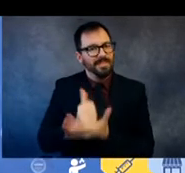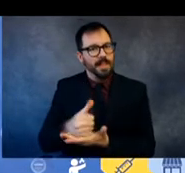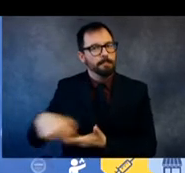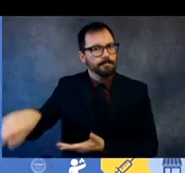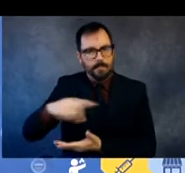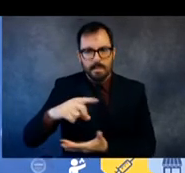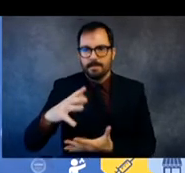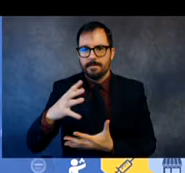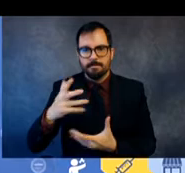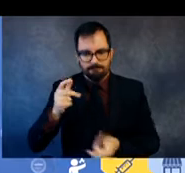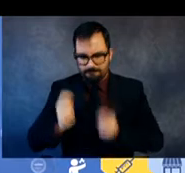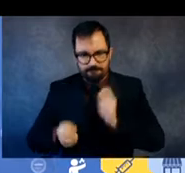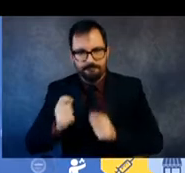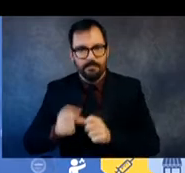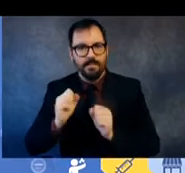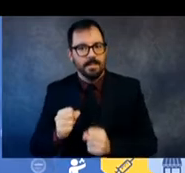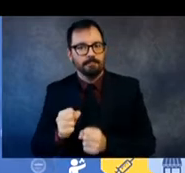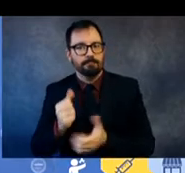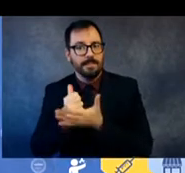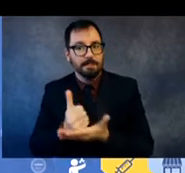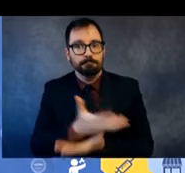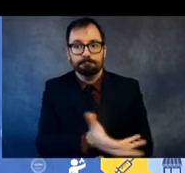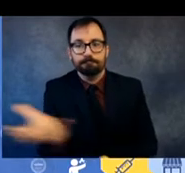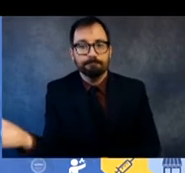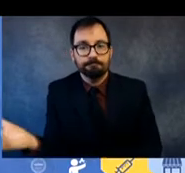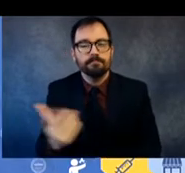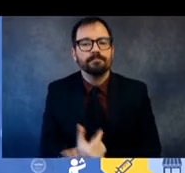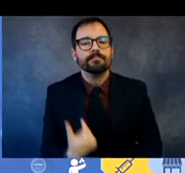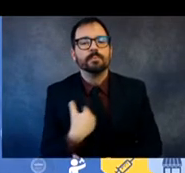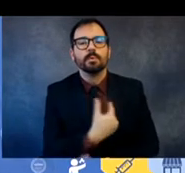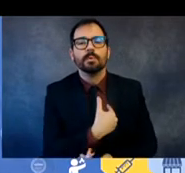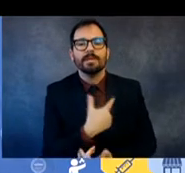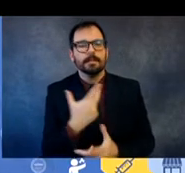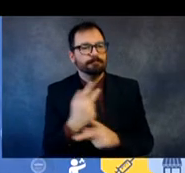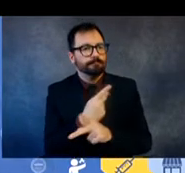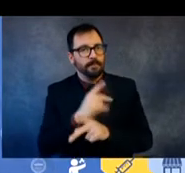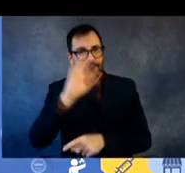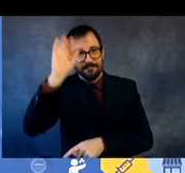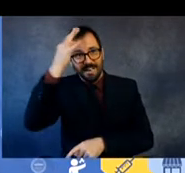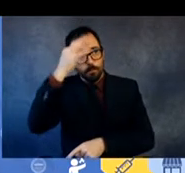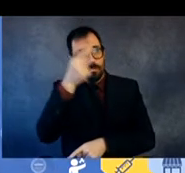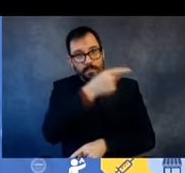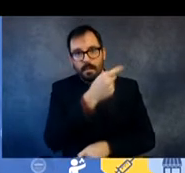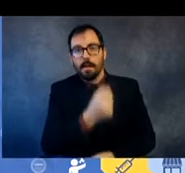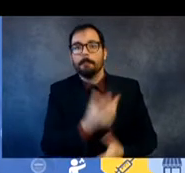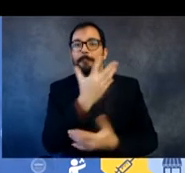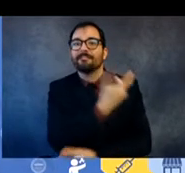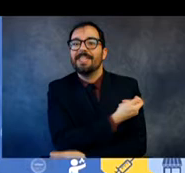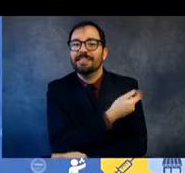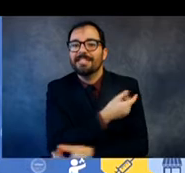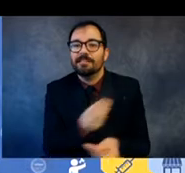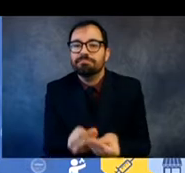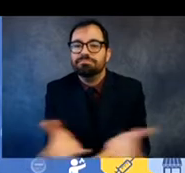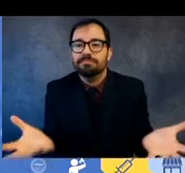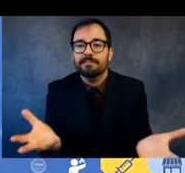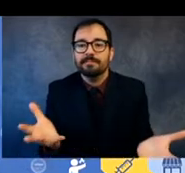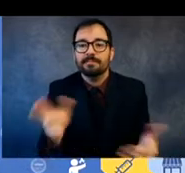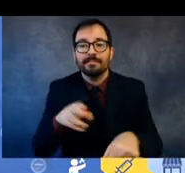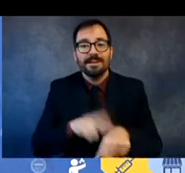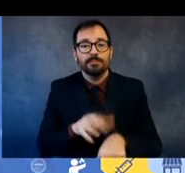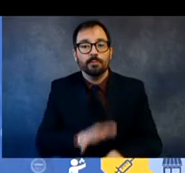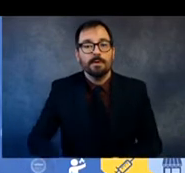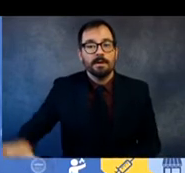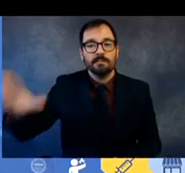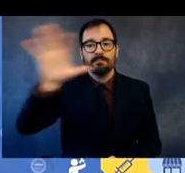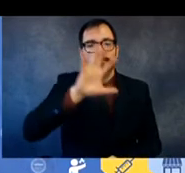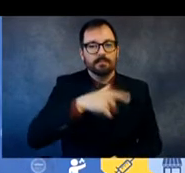the federal vaccine pipeline to federally licensed health centers. So right now,